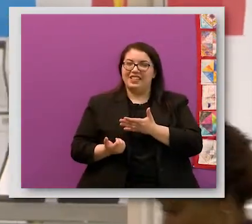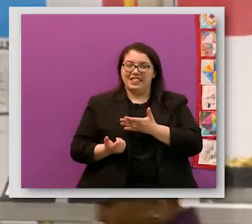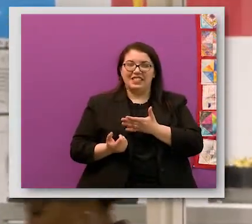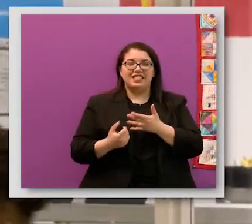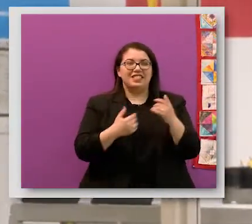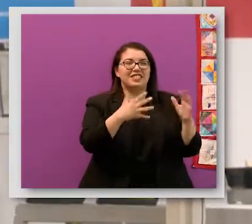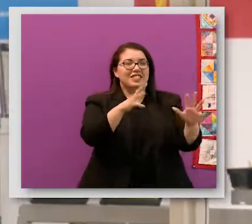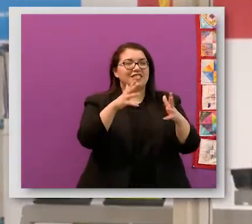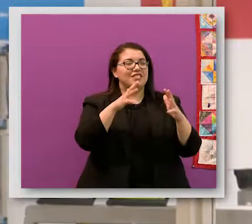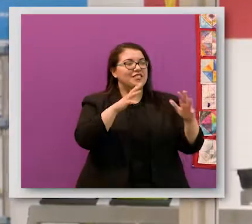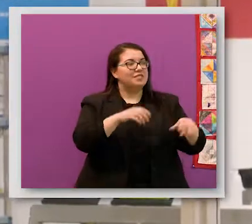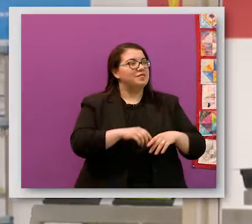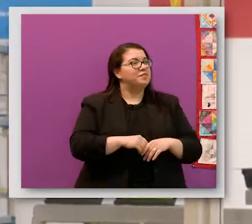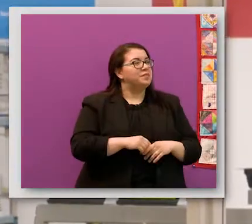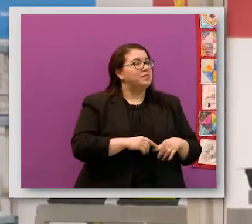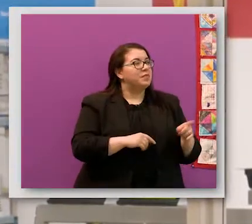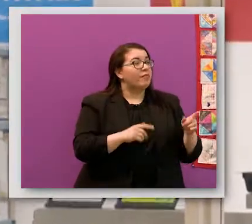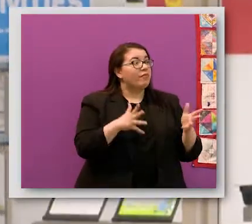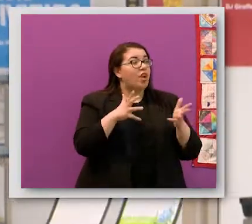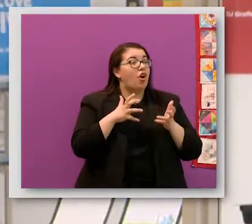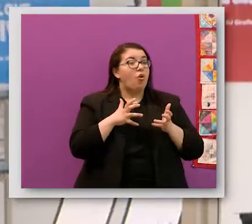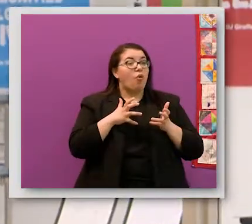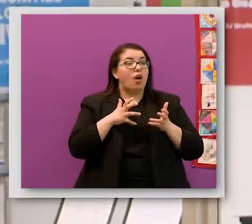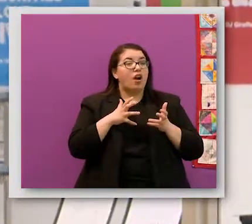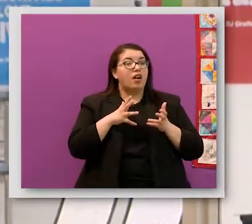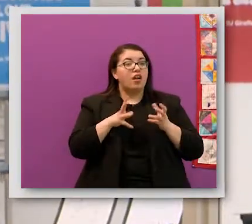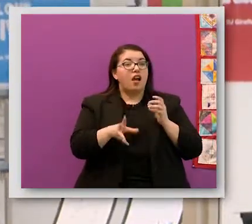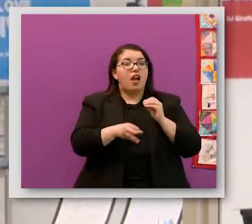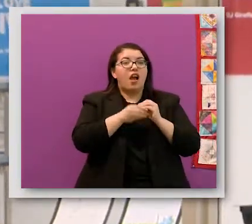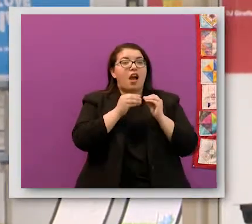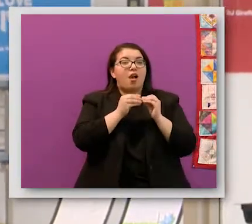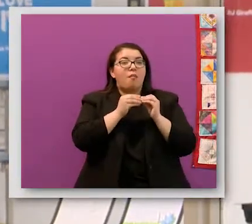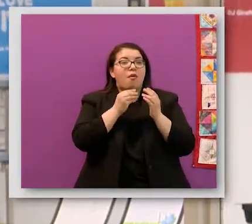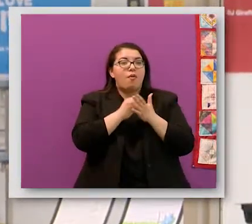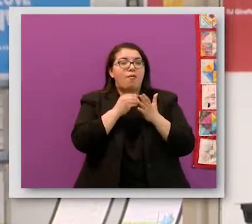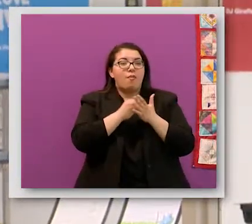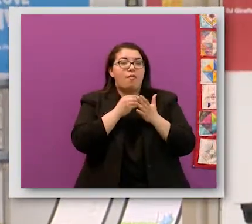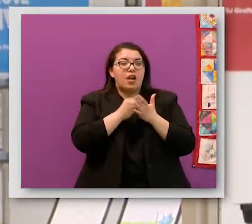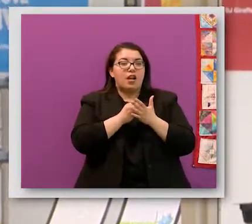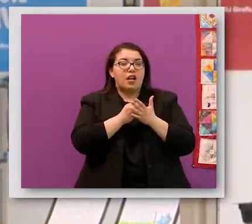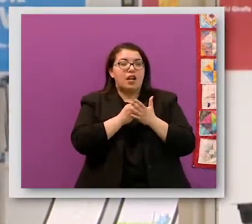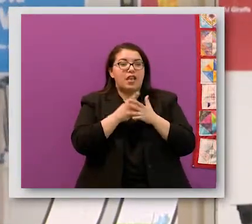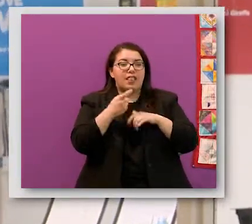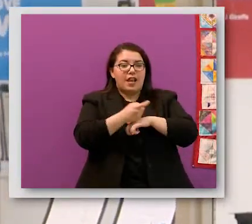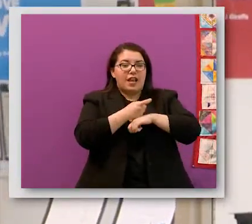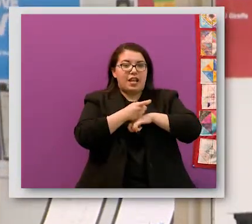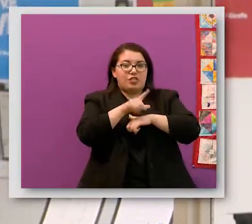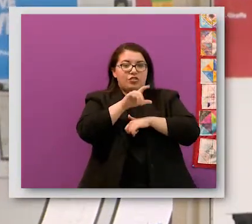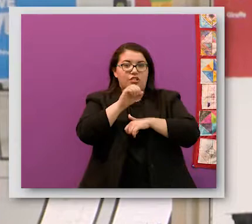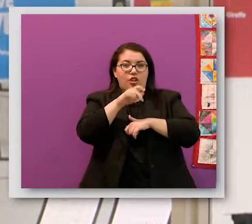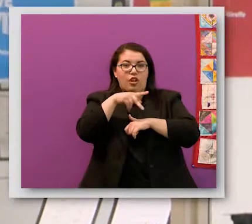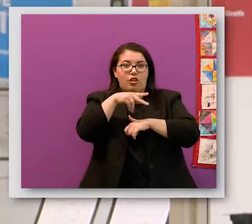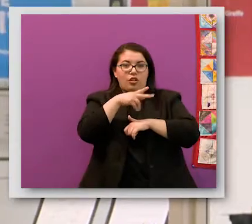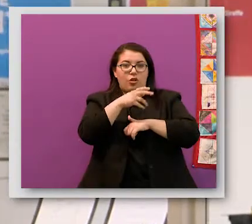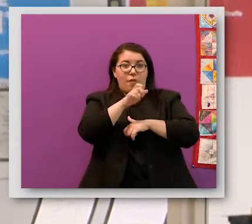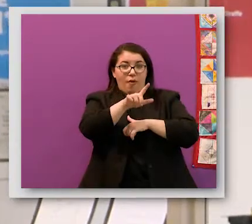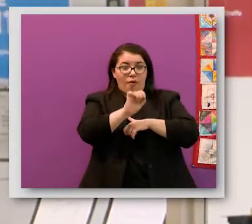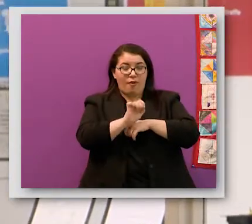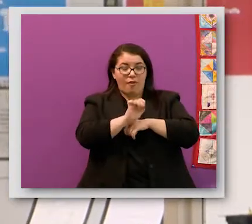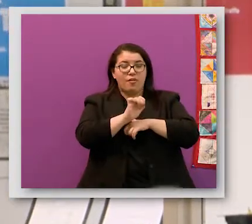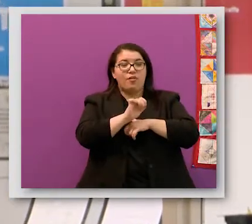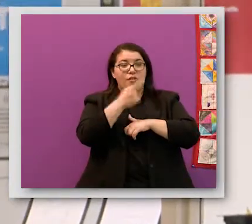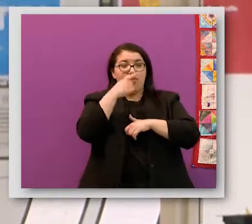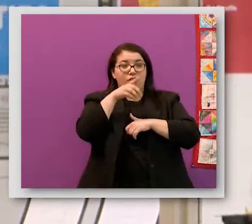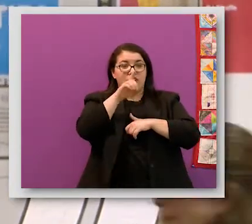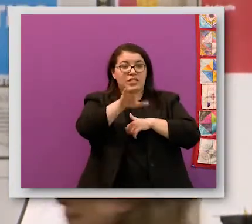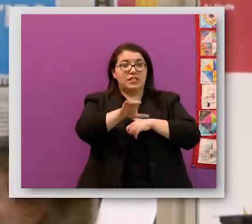Two of the ways that we wanted to raise more money were by closing the carried interest loophole at the local level, which would net DC